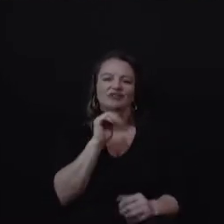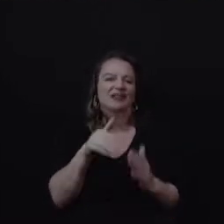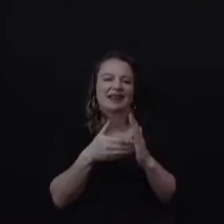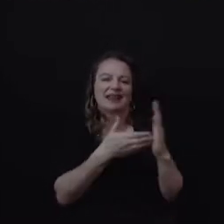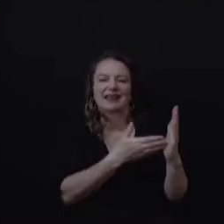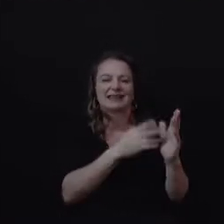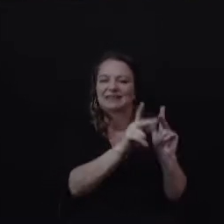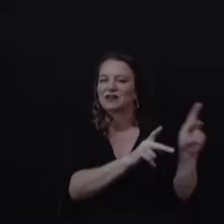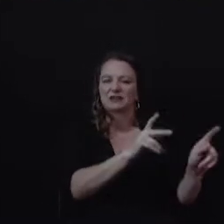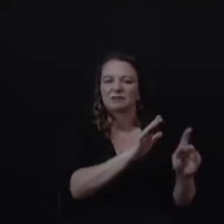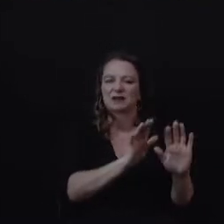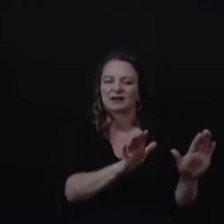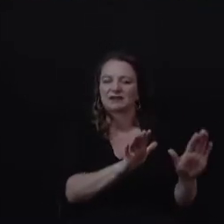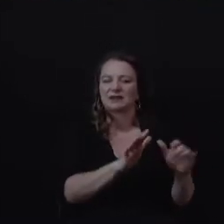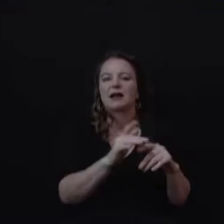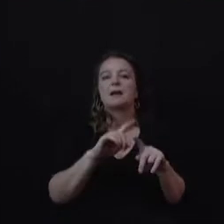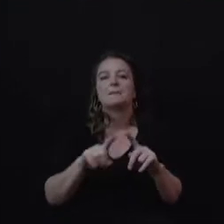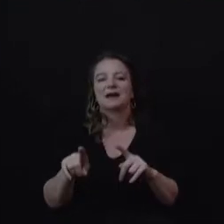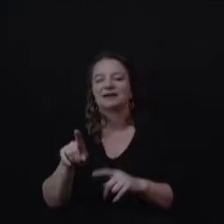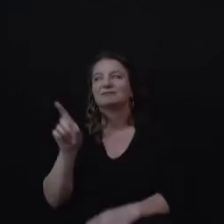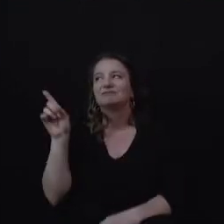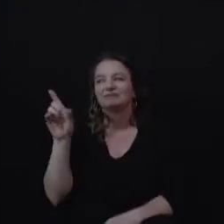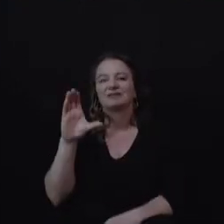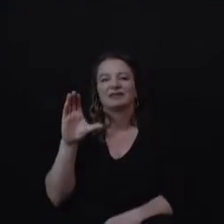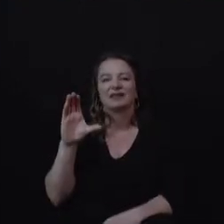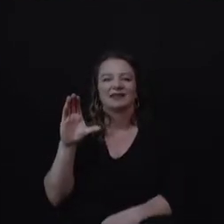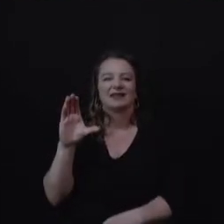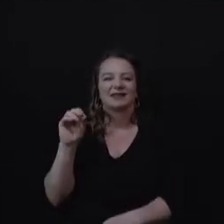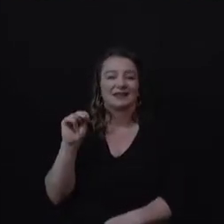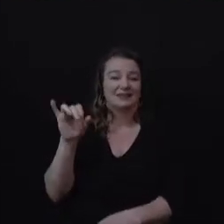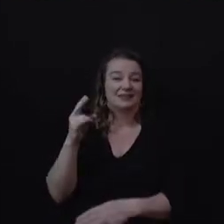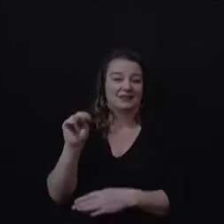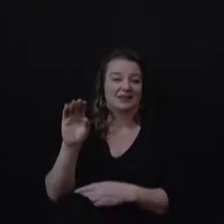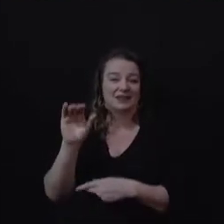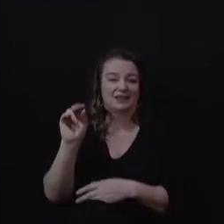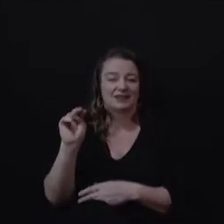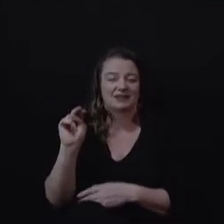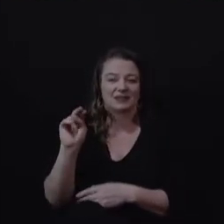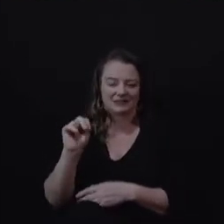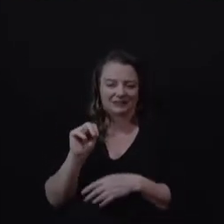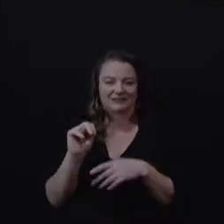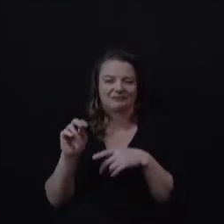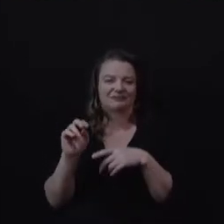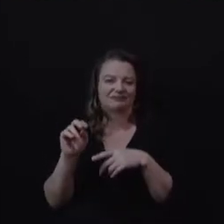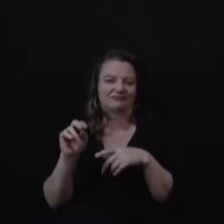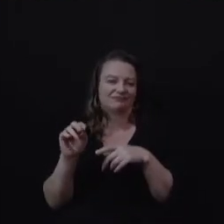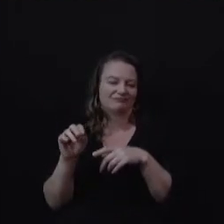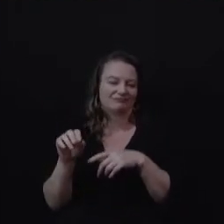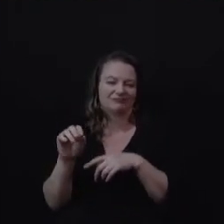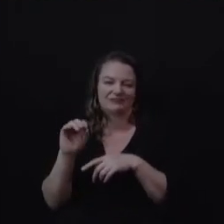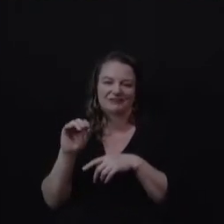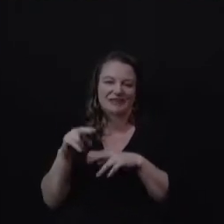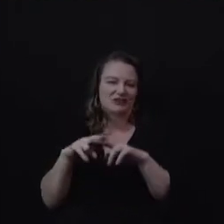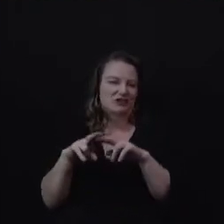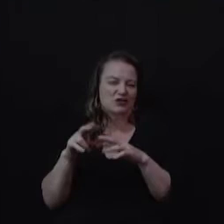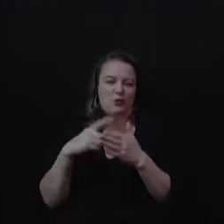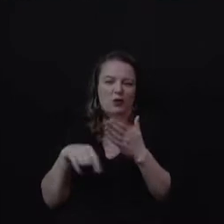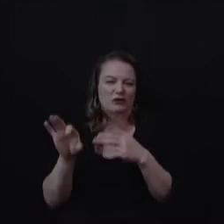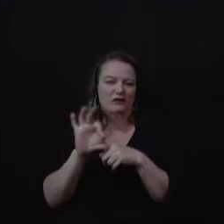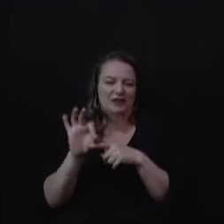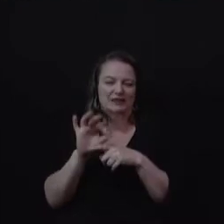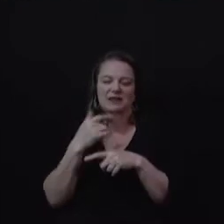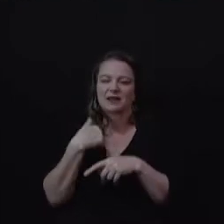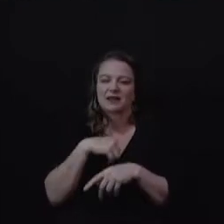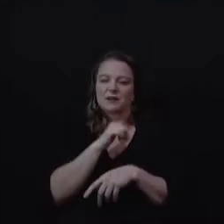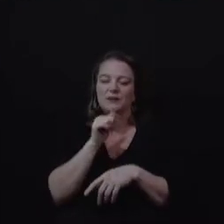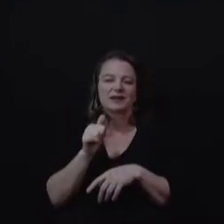blood, but conjunction, what's your function? We do wrestle against something and someone, but it's not flesh and